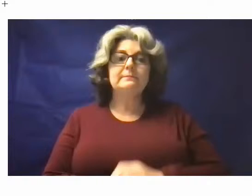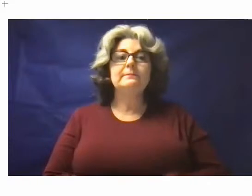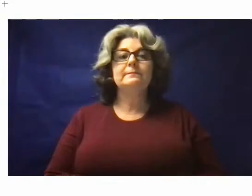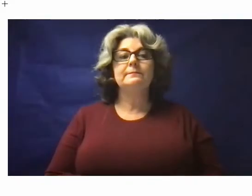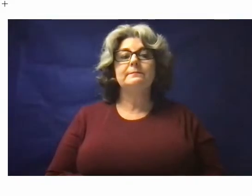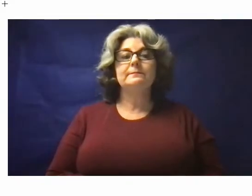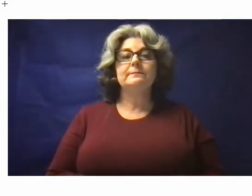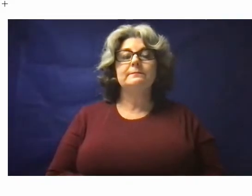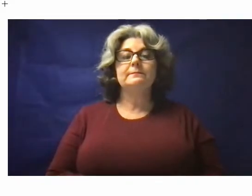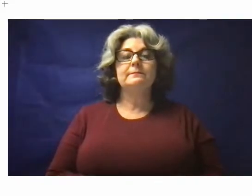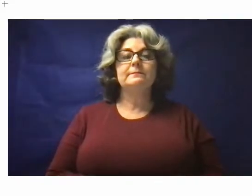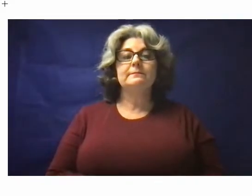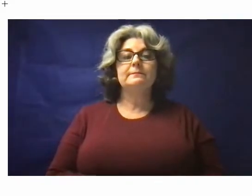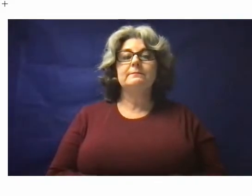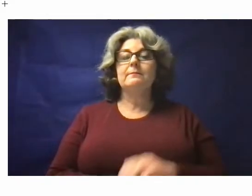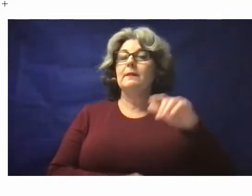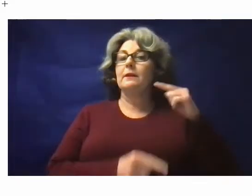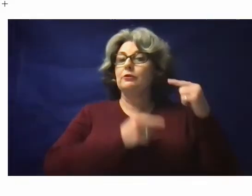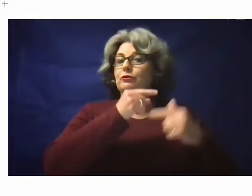childbearing, genetic